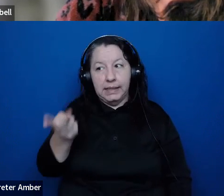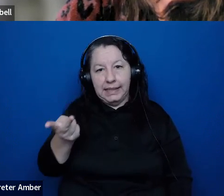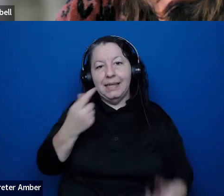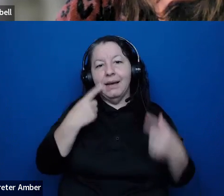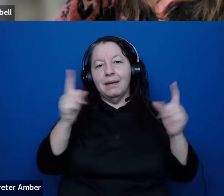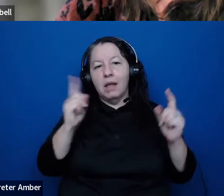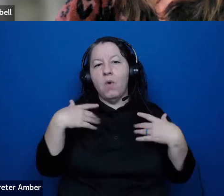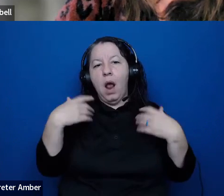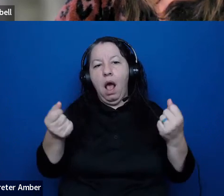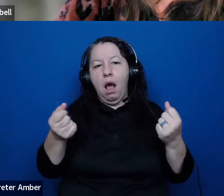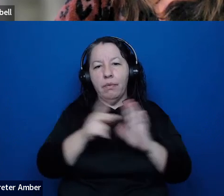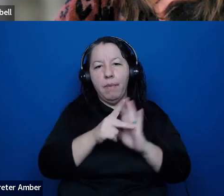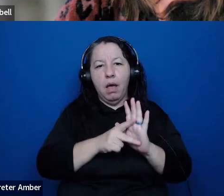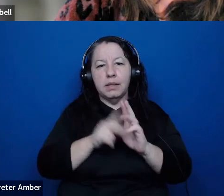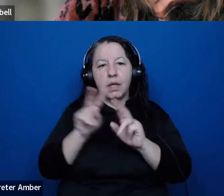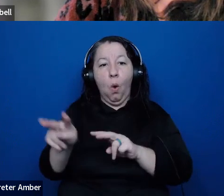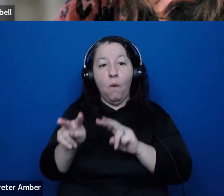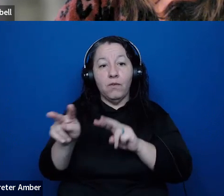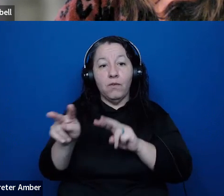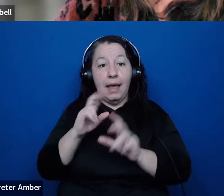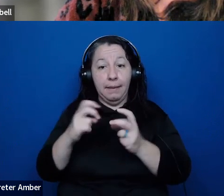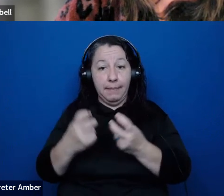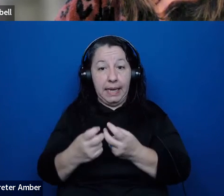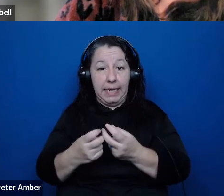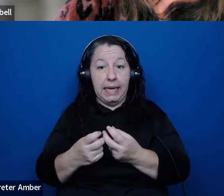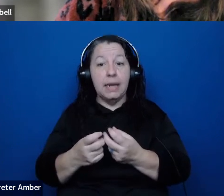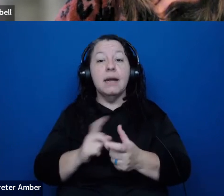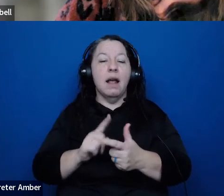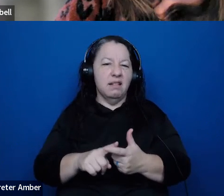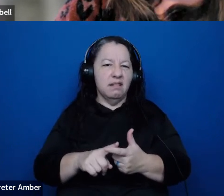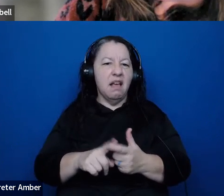Policy Oversight Committee. And then you can,